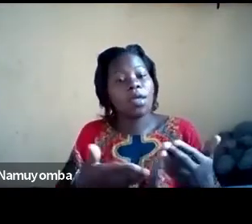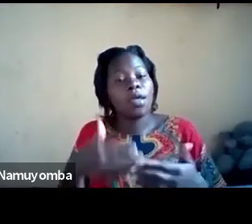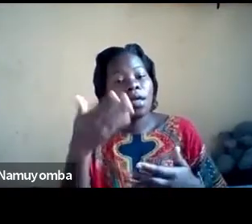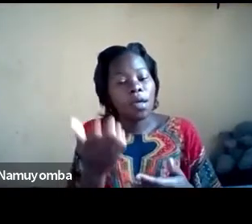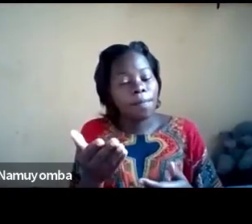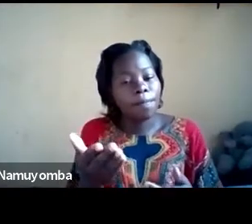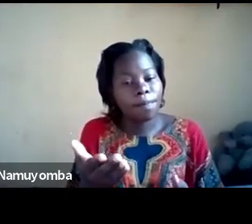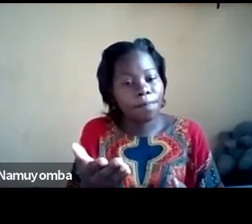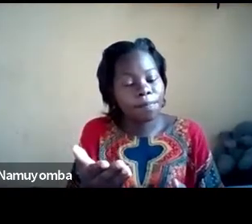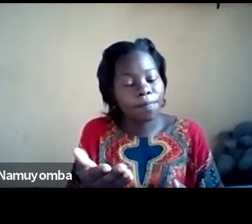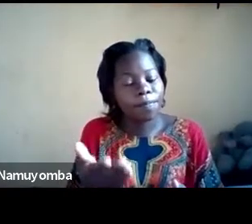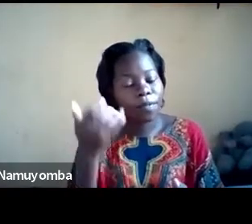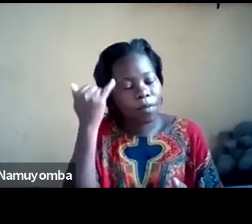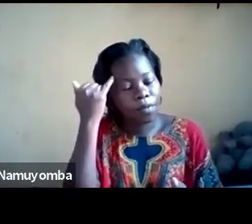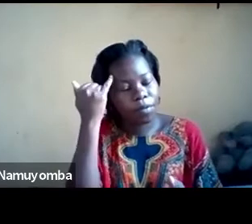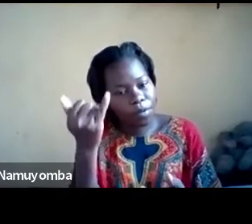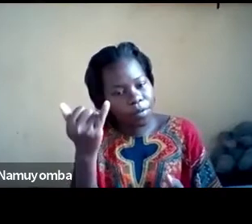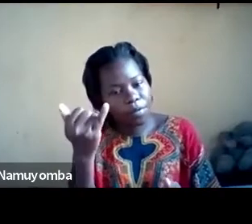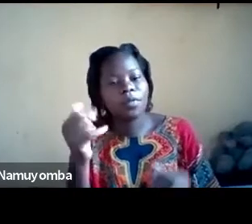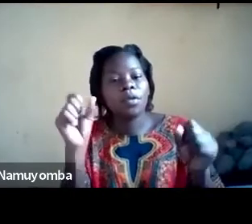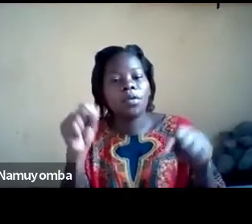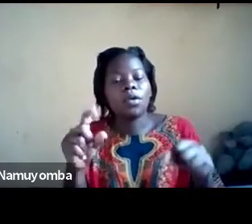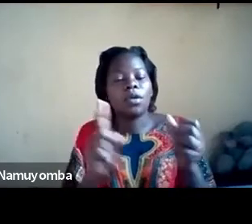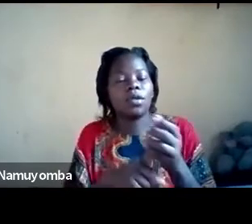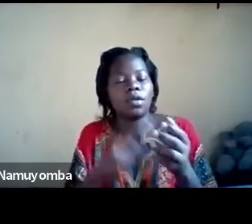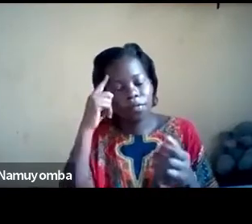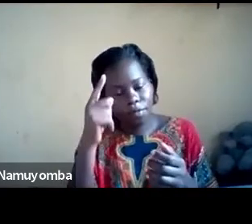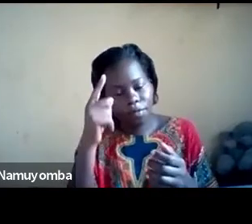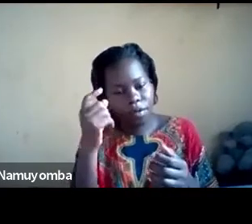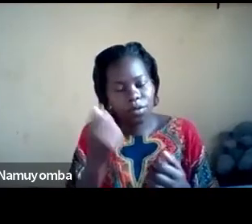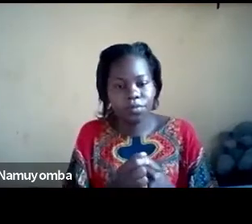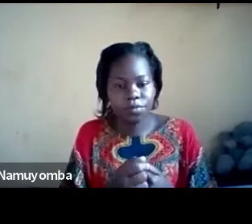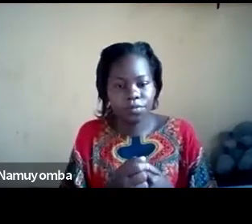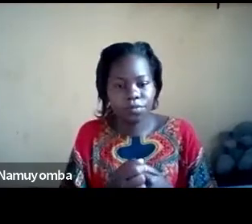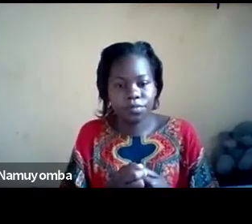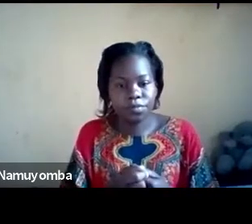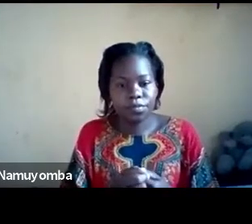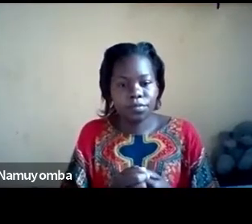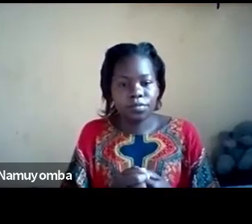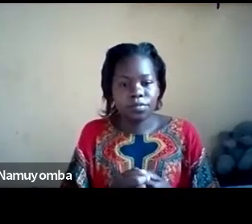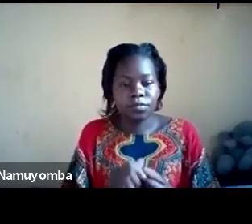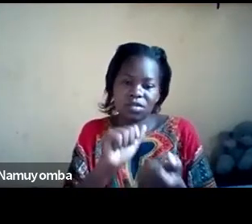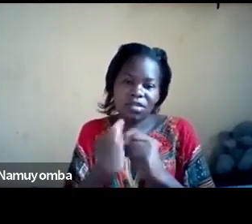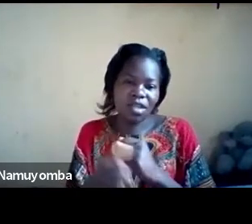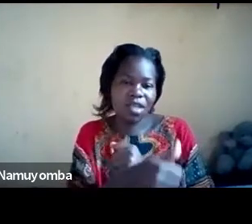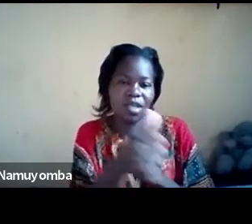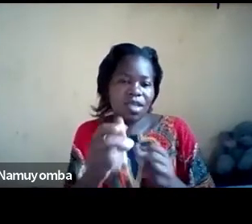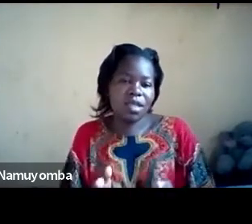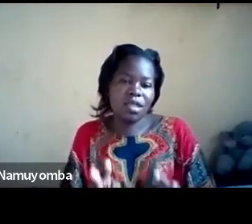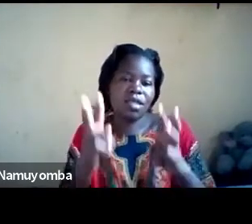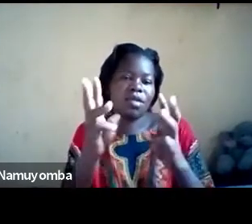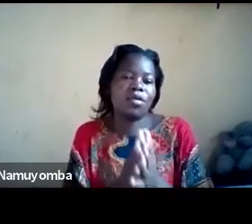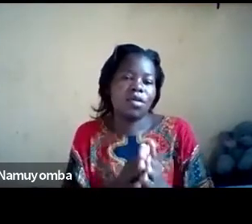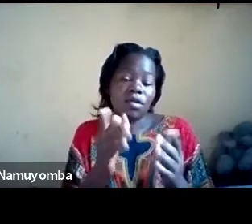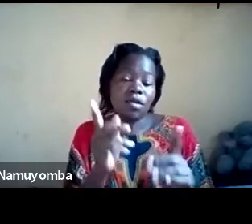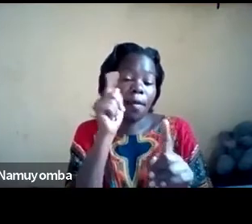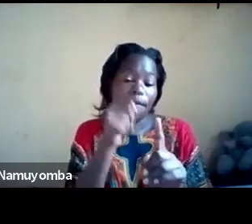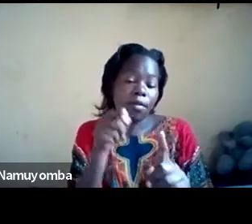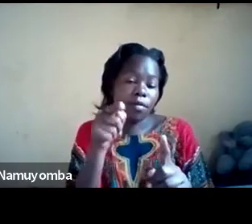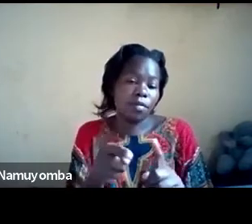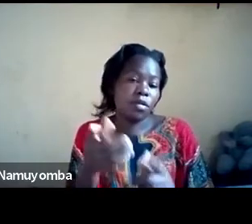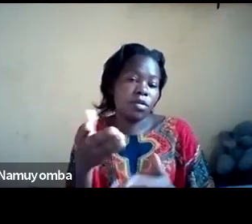more information, and you may want to update your idea or tweak it in one way, shape, or form. So this is the purpose of these particular